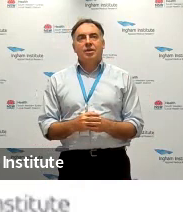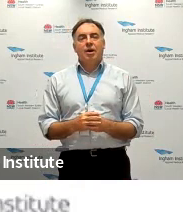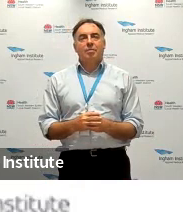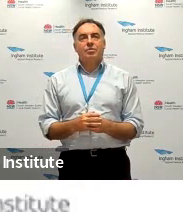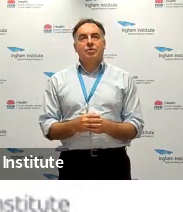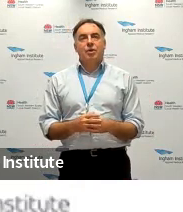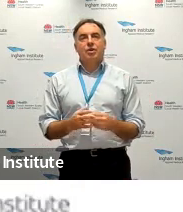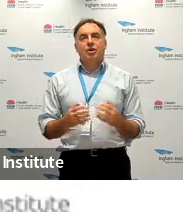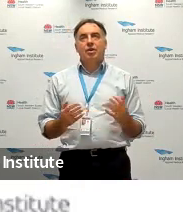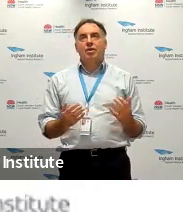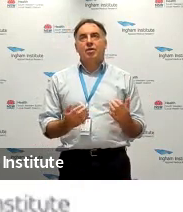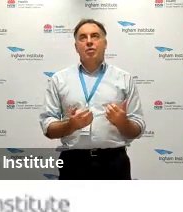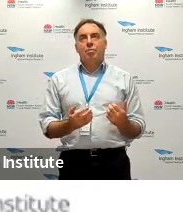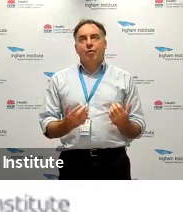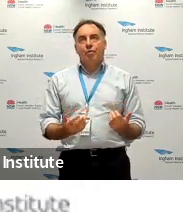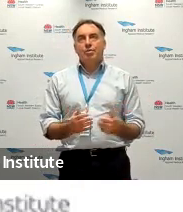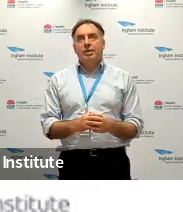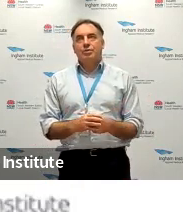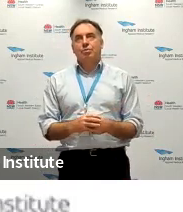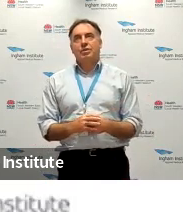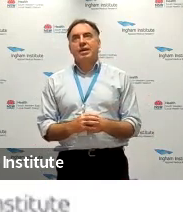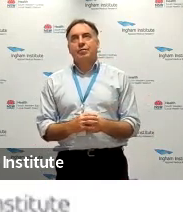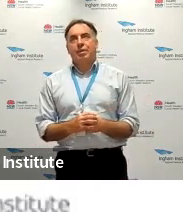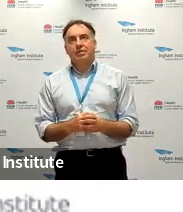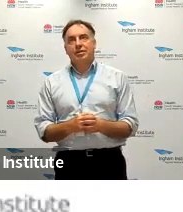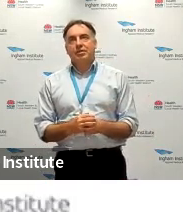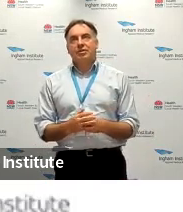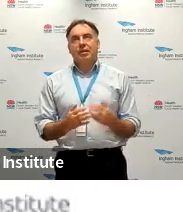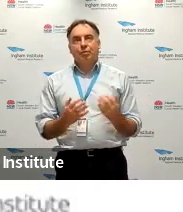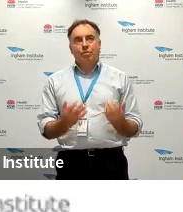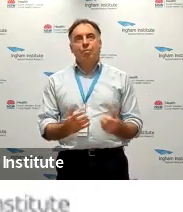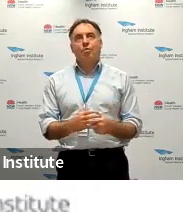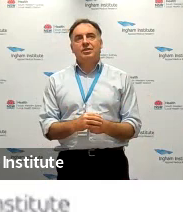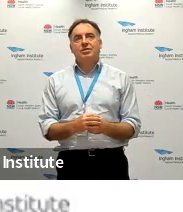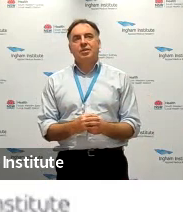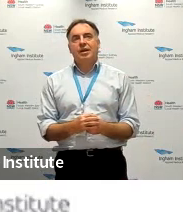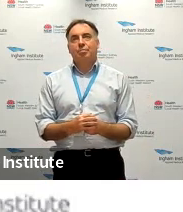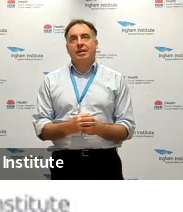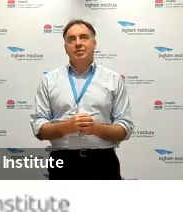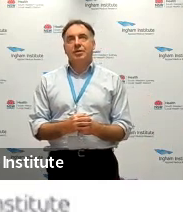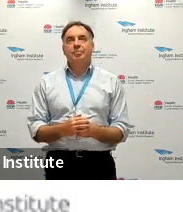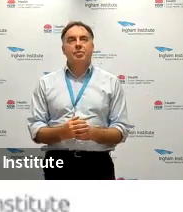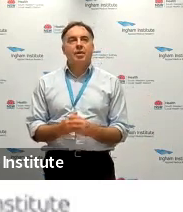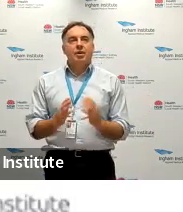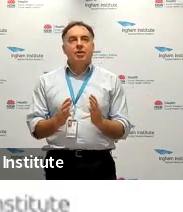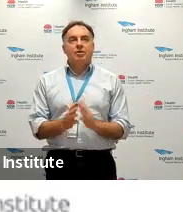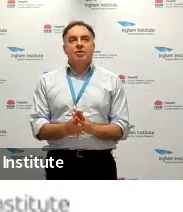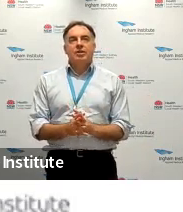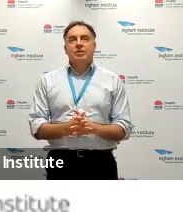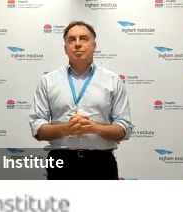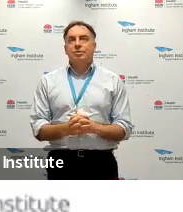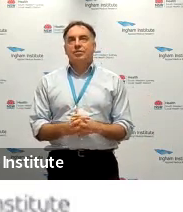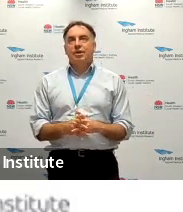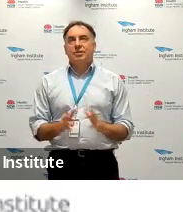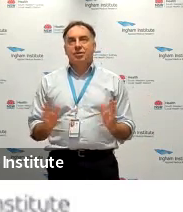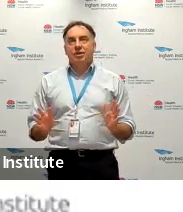tended to occur more frequently towards the end of pregnancy. So therefore, there were more visits at the end of pregnancy. You can see